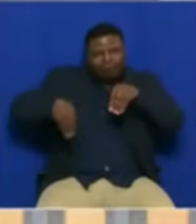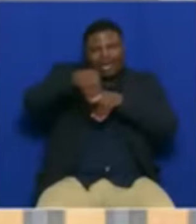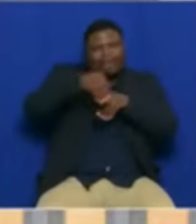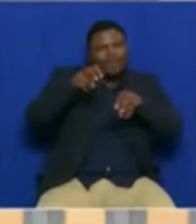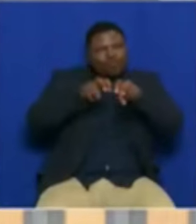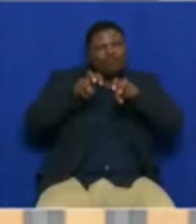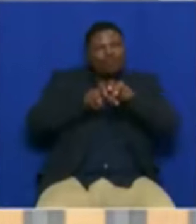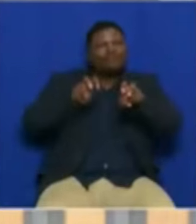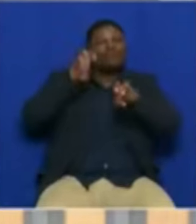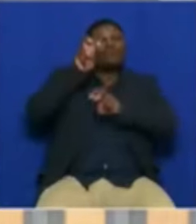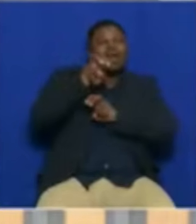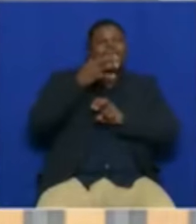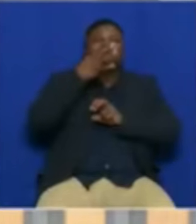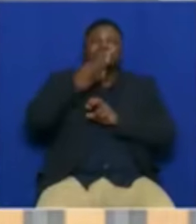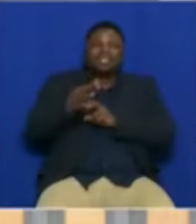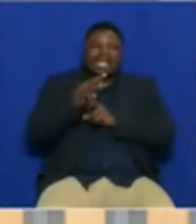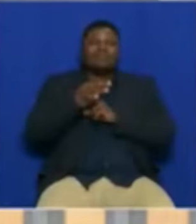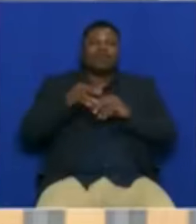that conclusion?